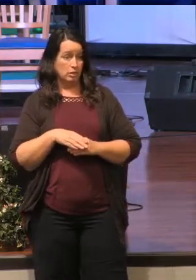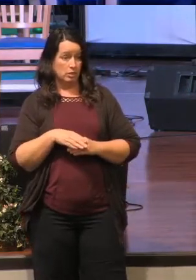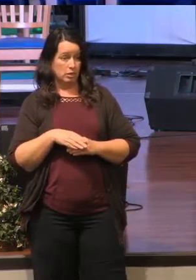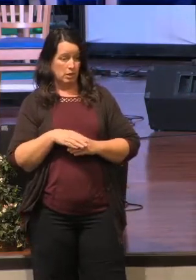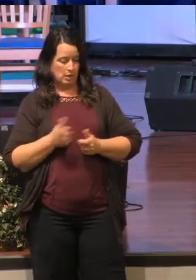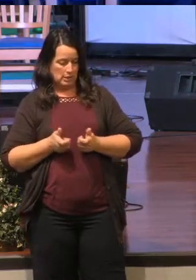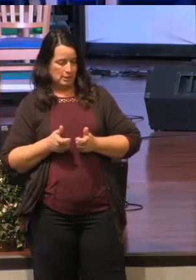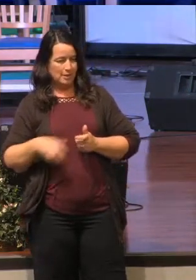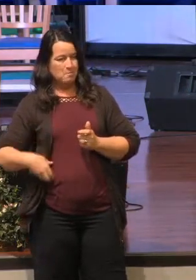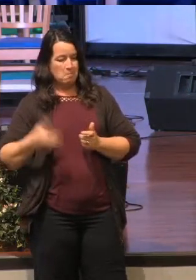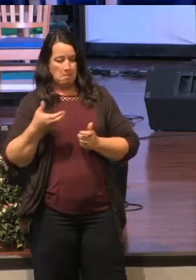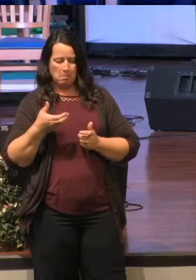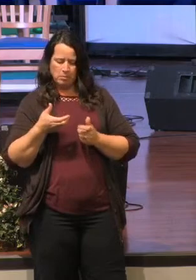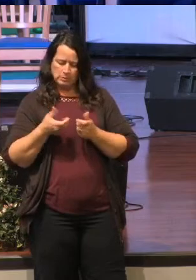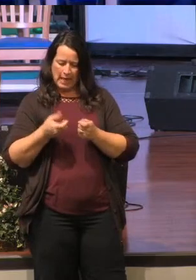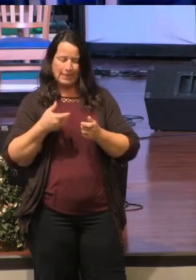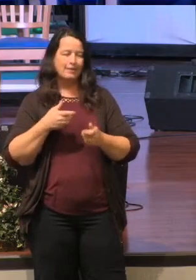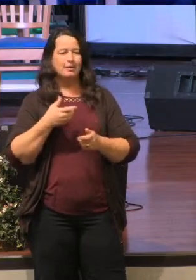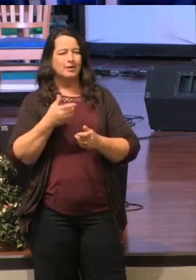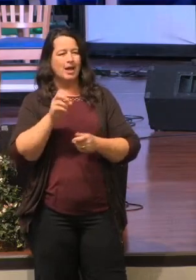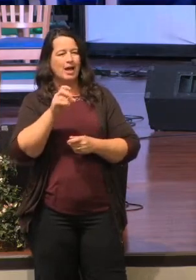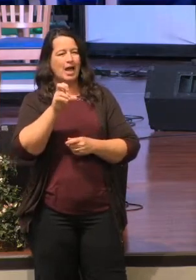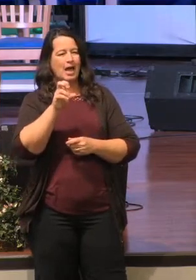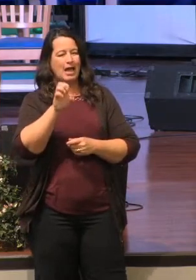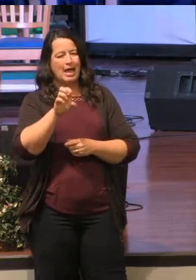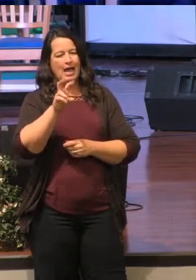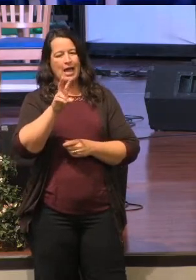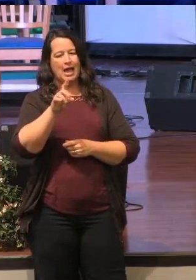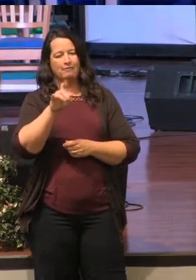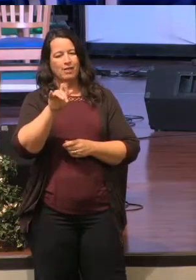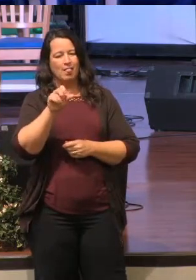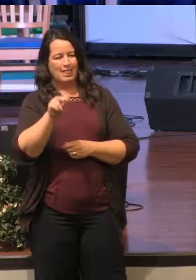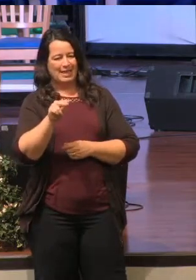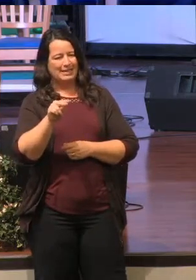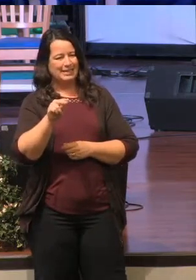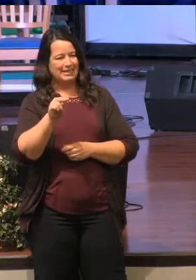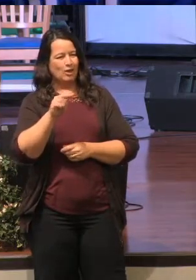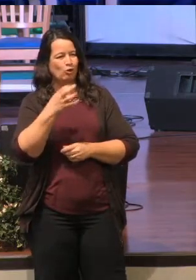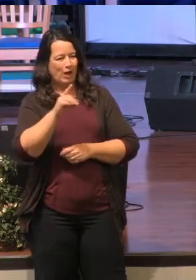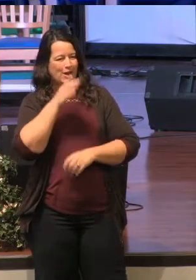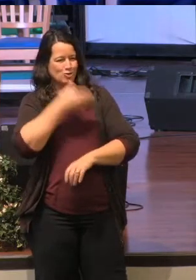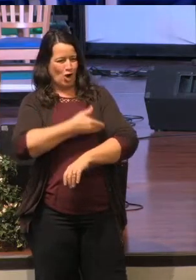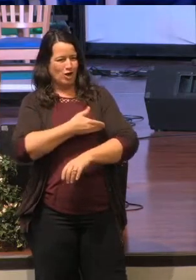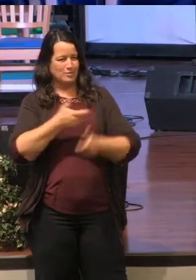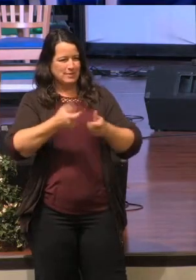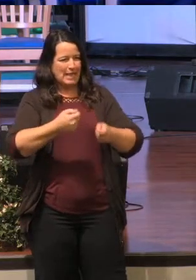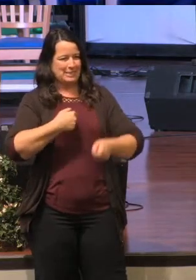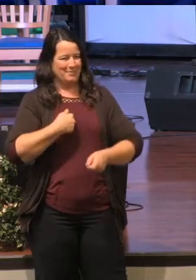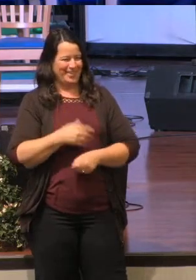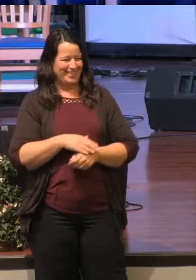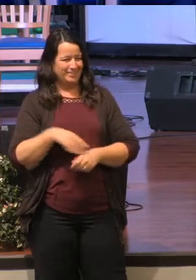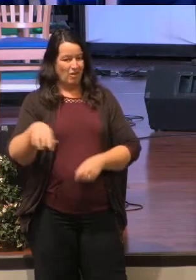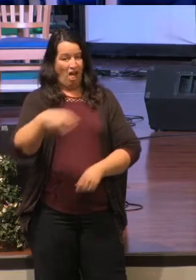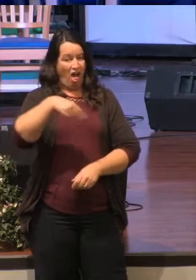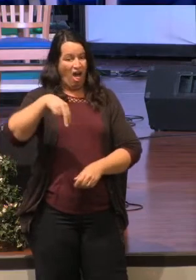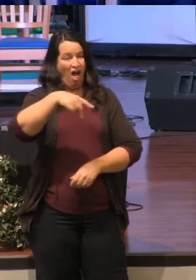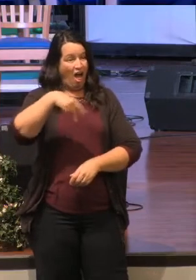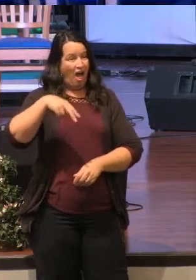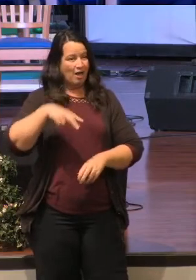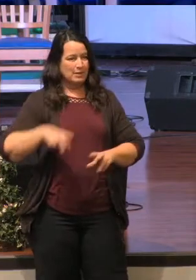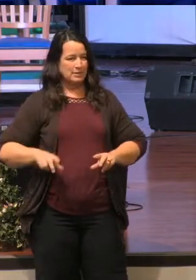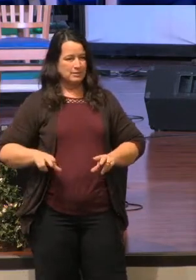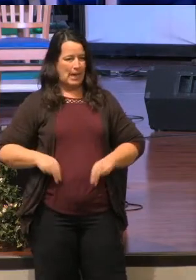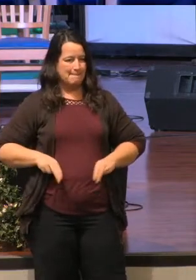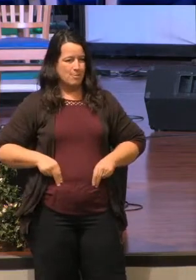from our newest granddaughter, Evelyn. And she was running around in her diaper and being a